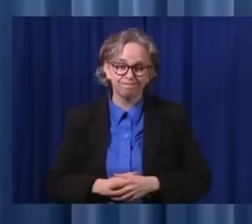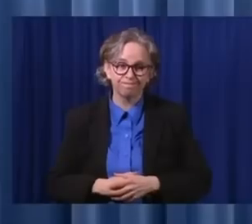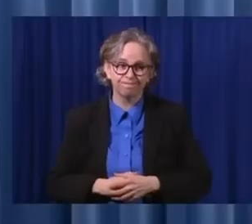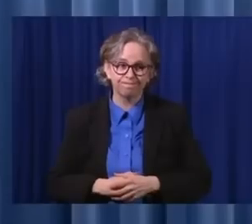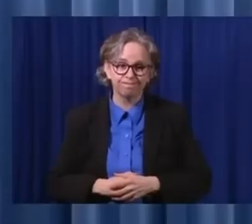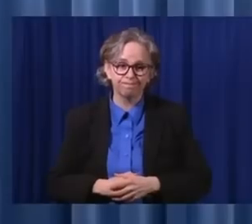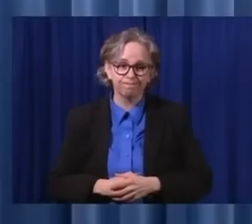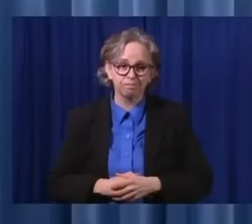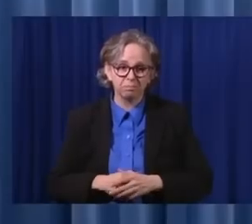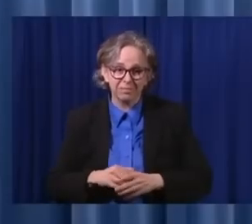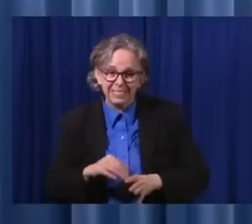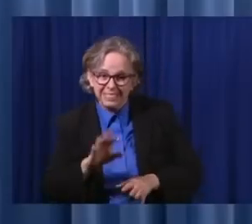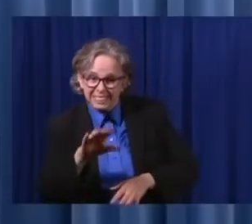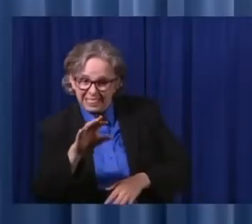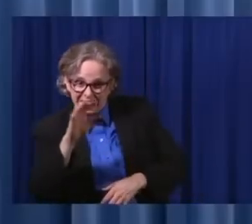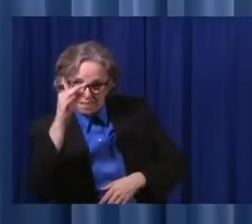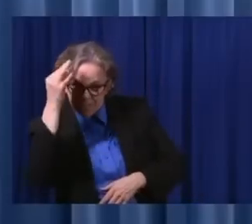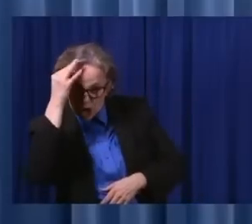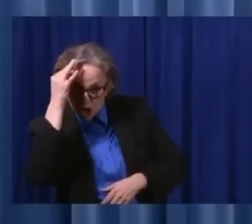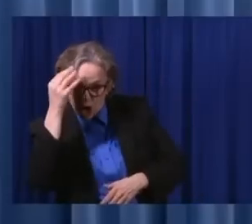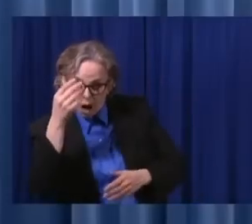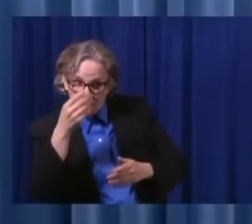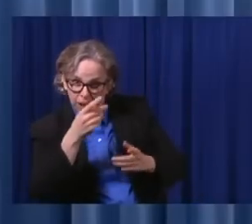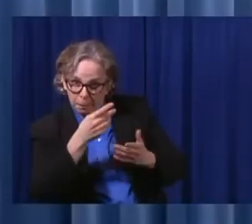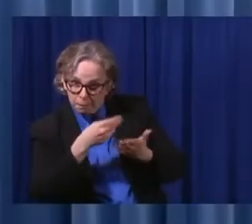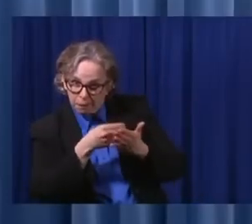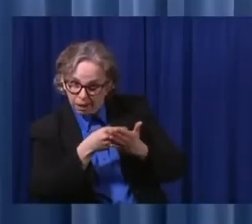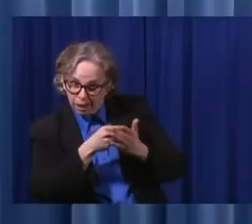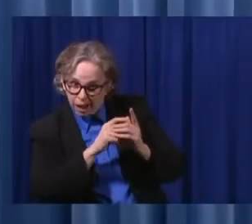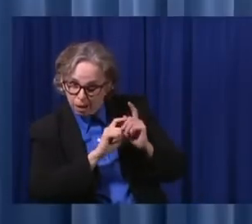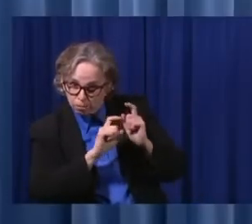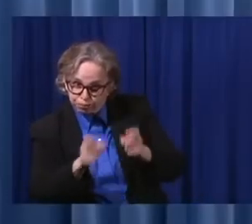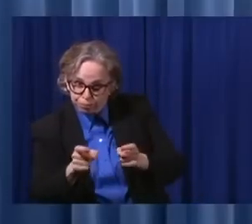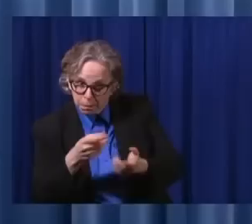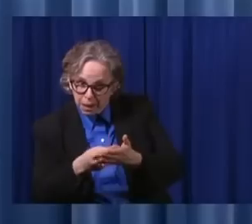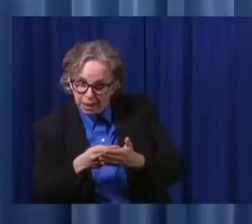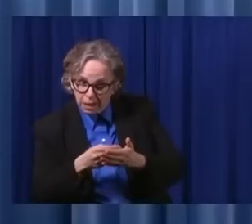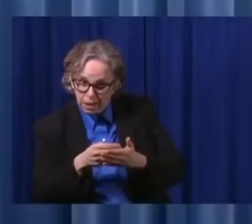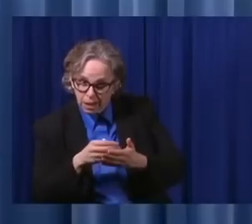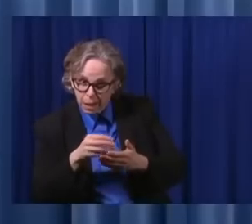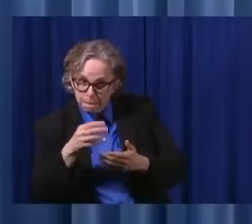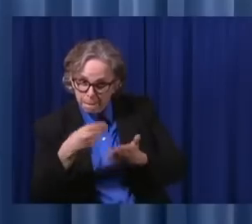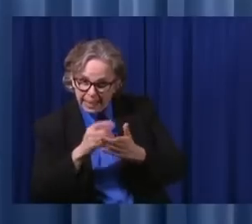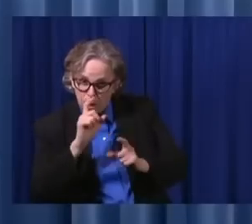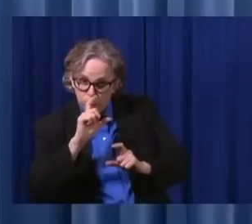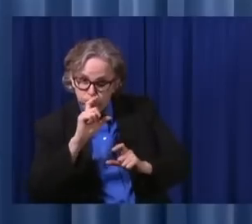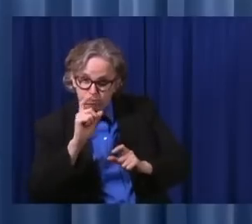Federal government supplied Ohio with unlimited testing.